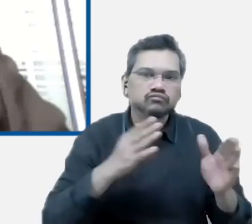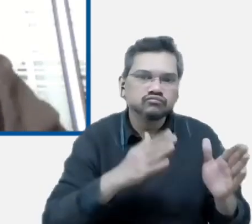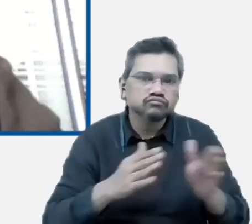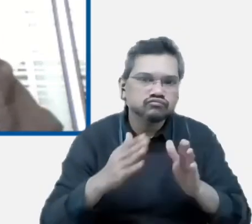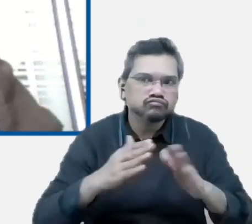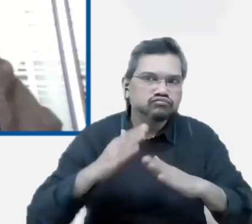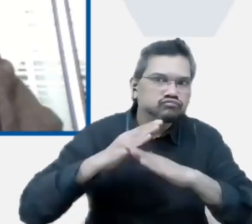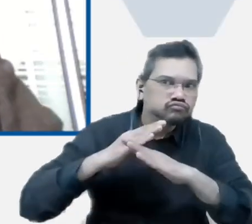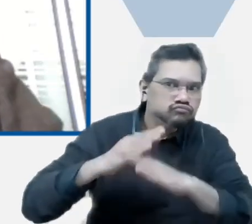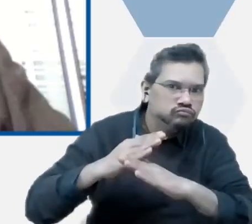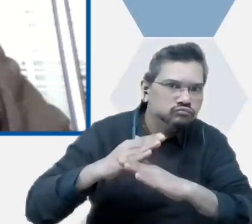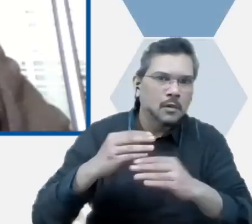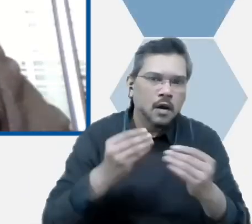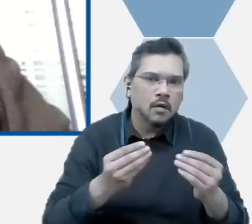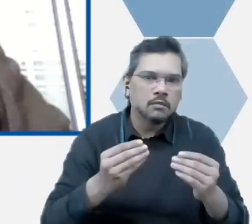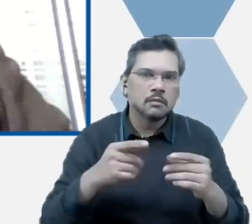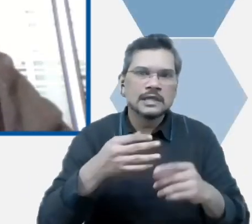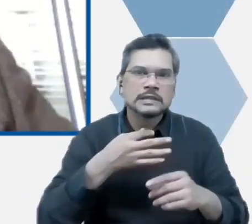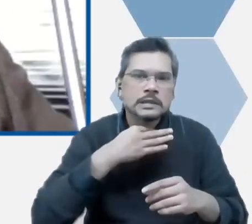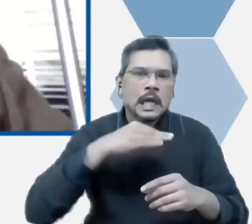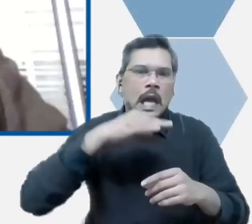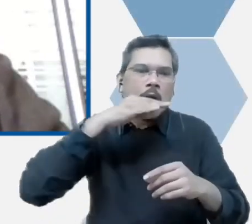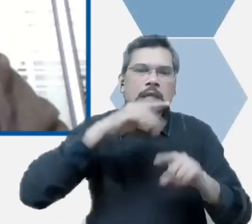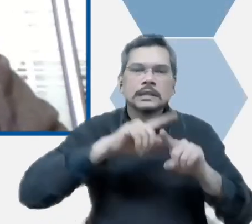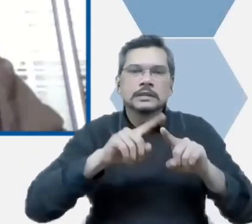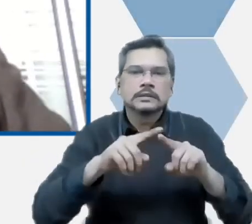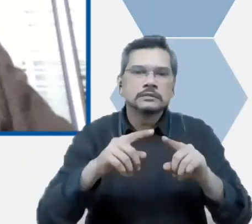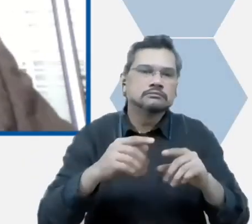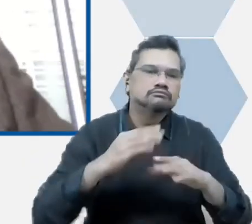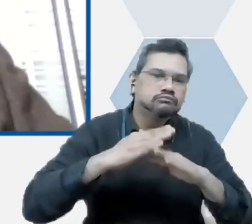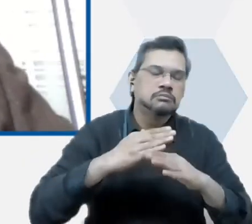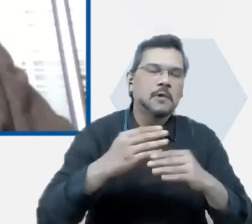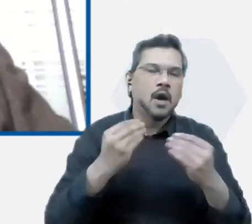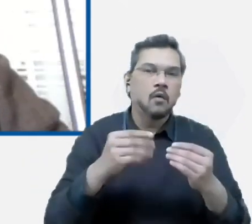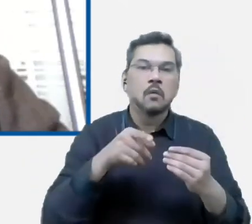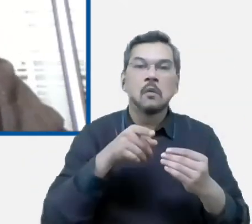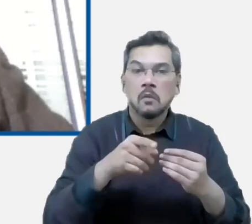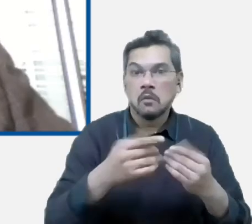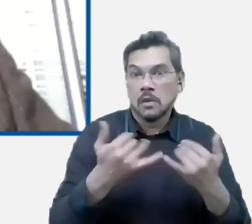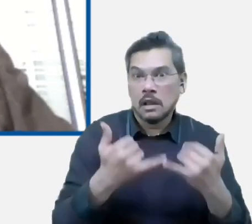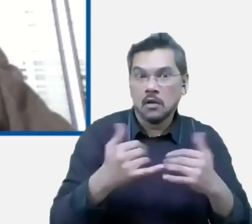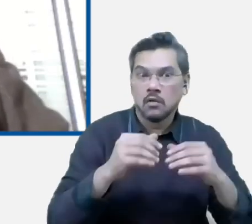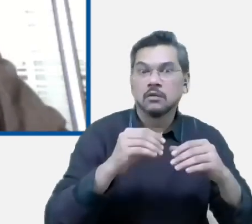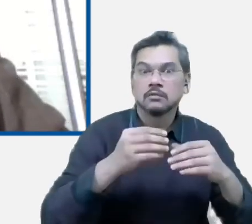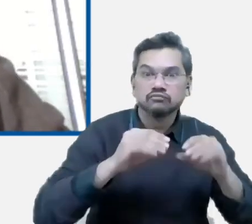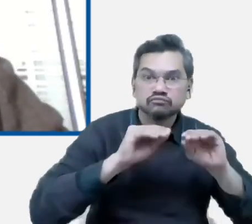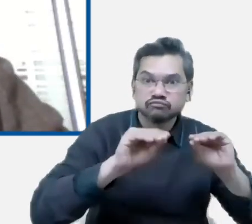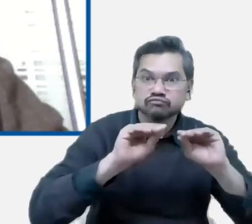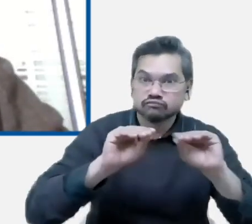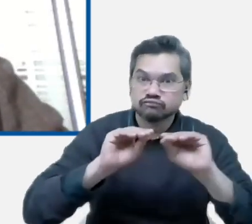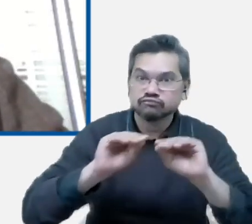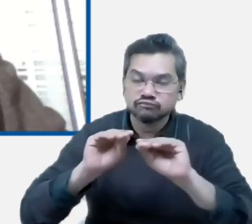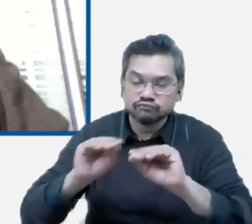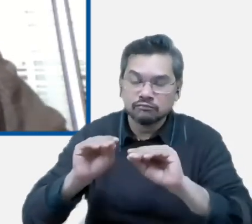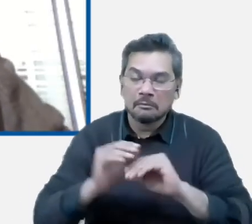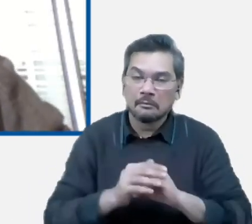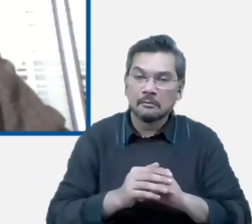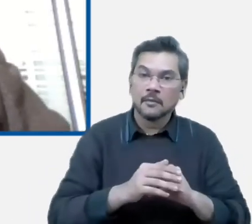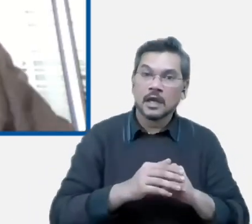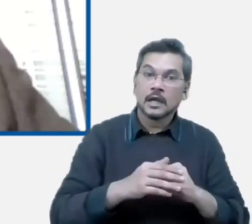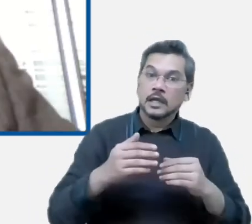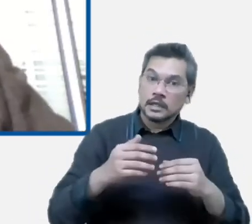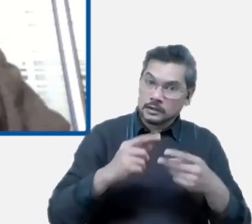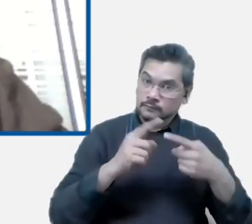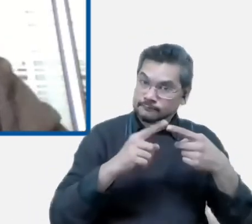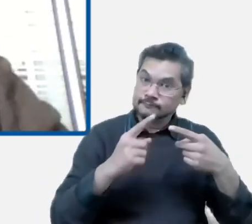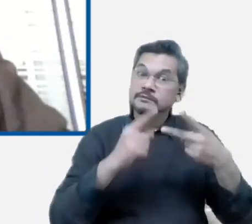in the country. So another aspect that we are working on is to come up with an information management strategy for sure,